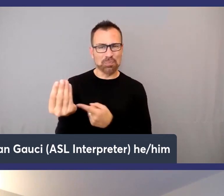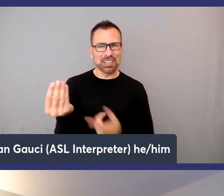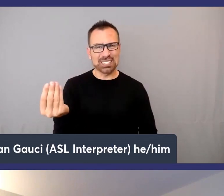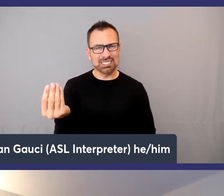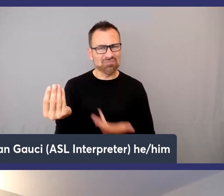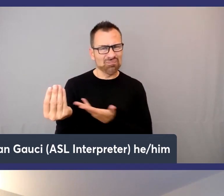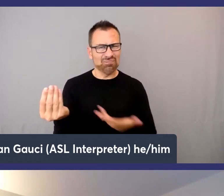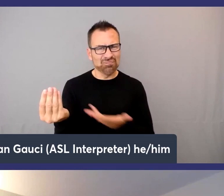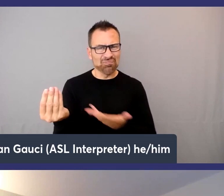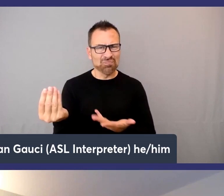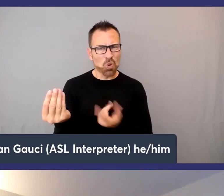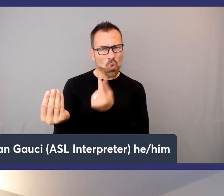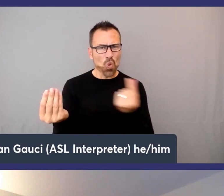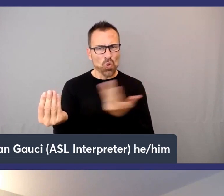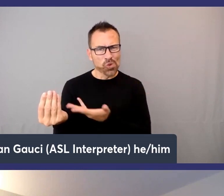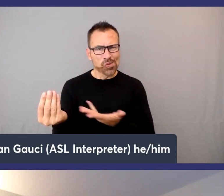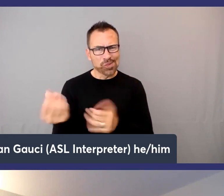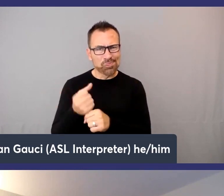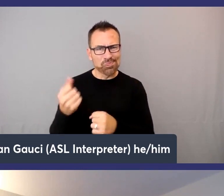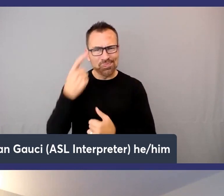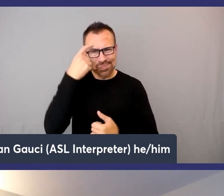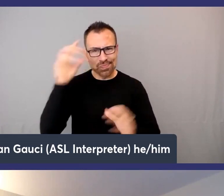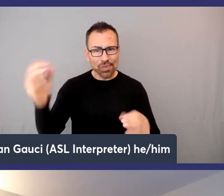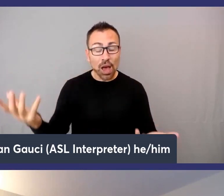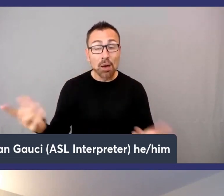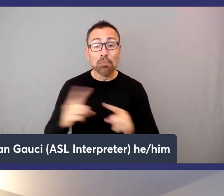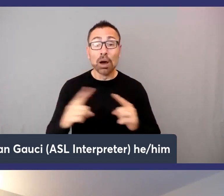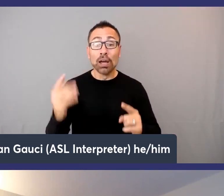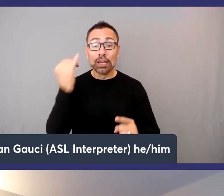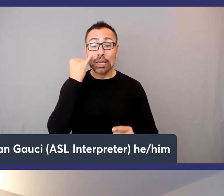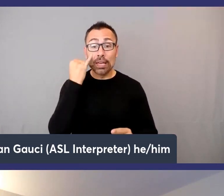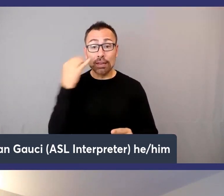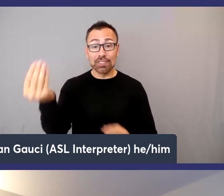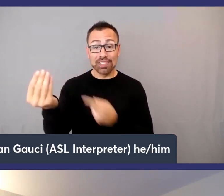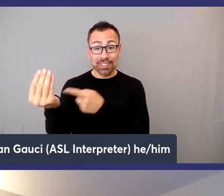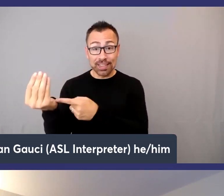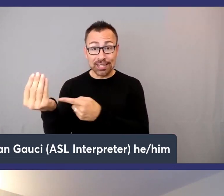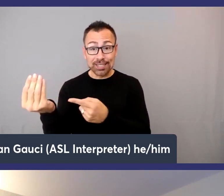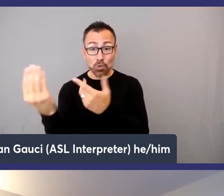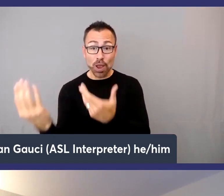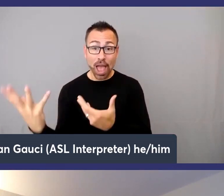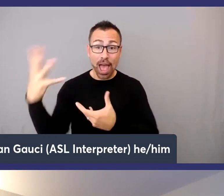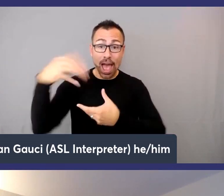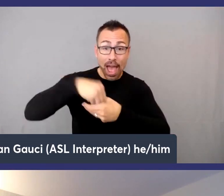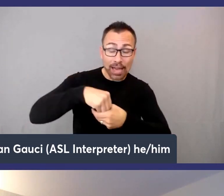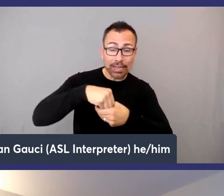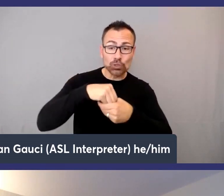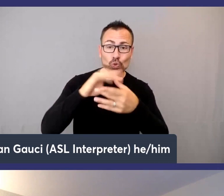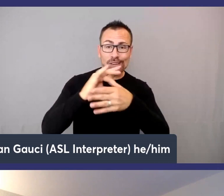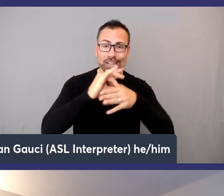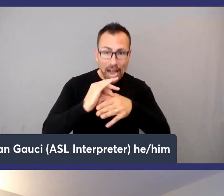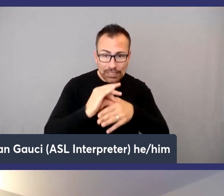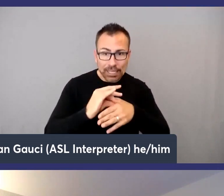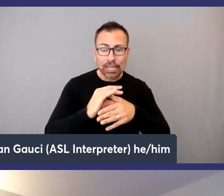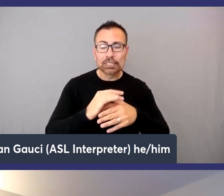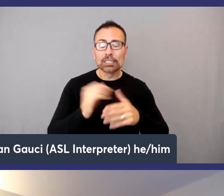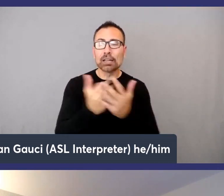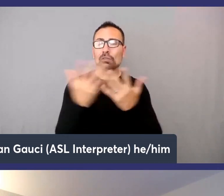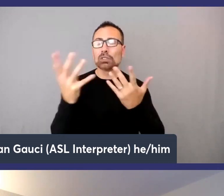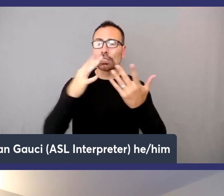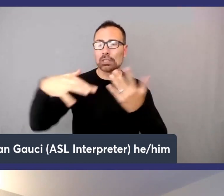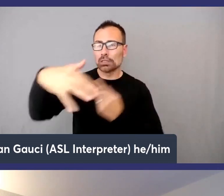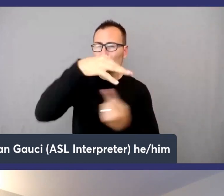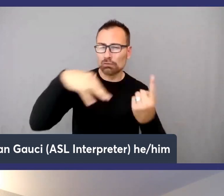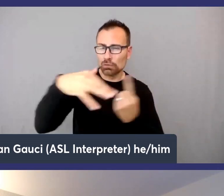of where it is, right? And what's surrounding it too, right? That I imagine causes some